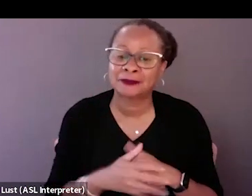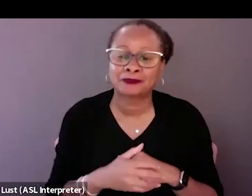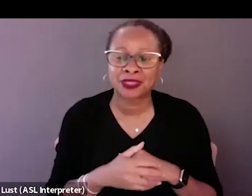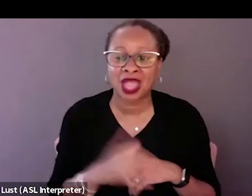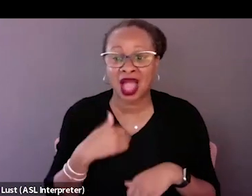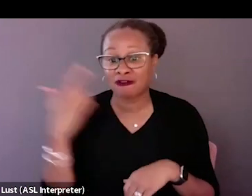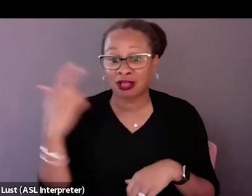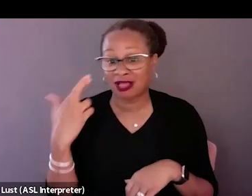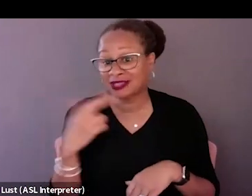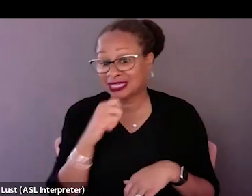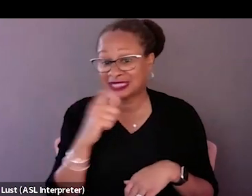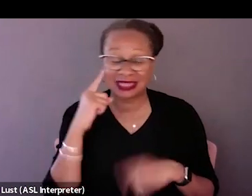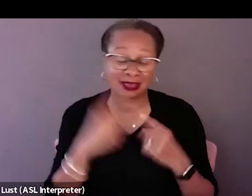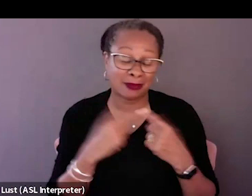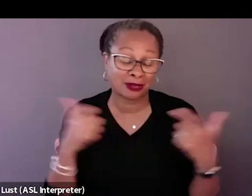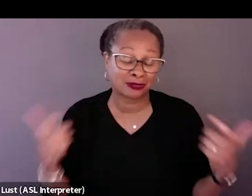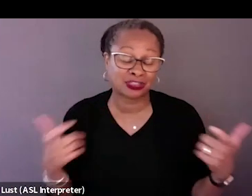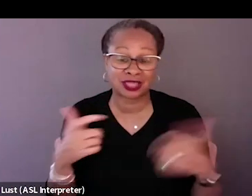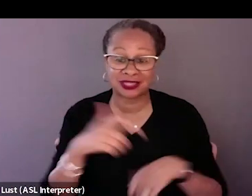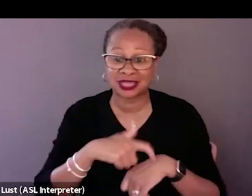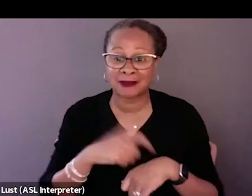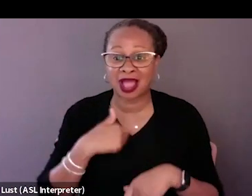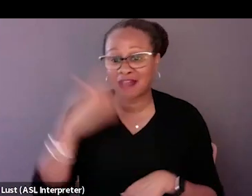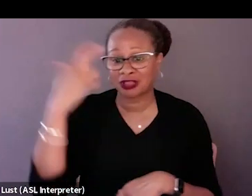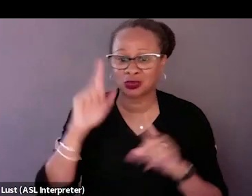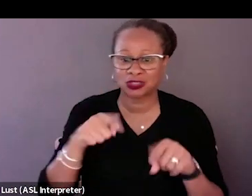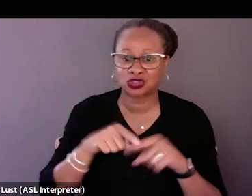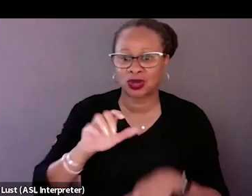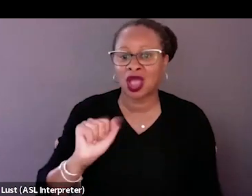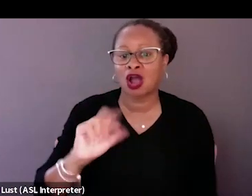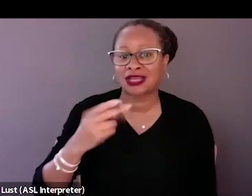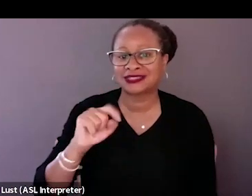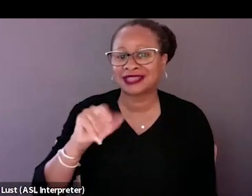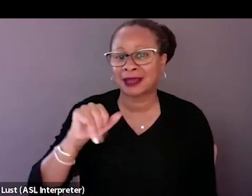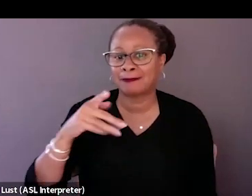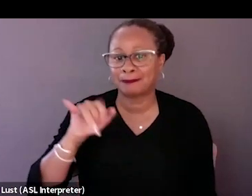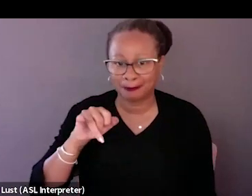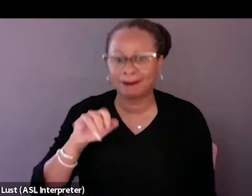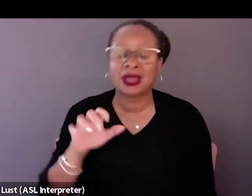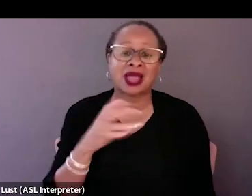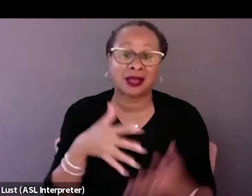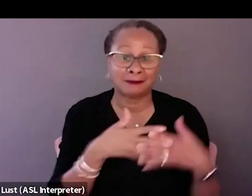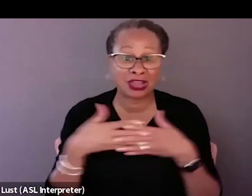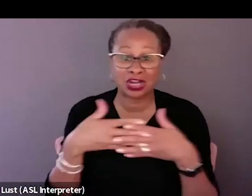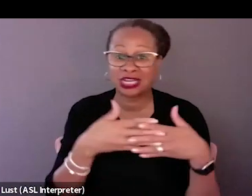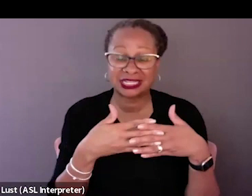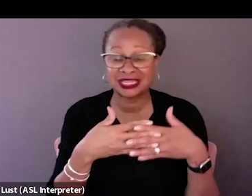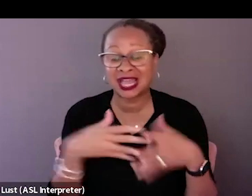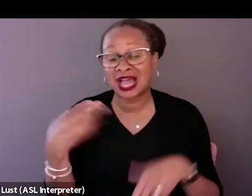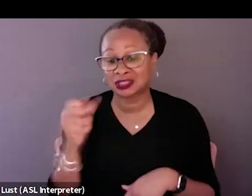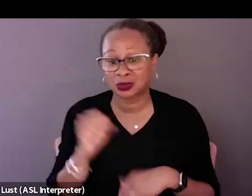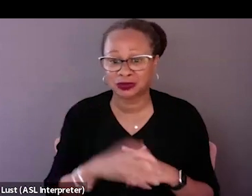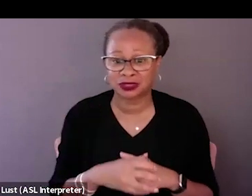realized I didn't think about it much at the time, but I realized I went to a kind of archetypal American high school. And when I say archetype, I don't mean